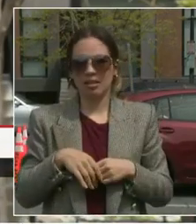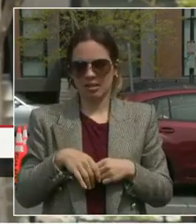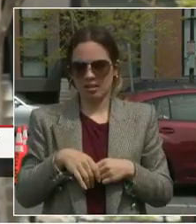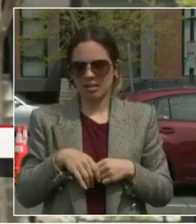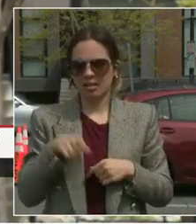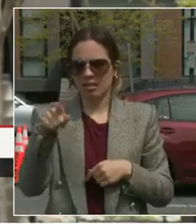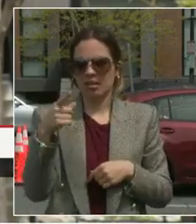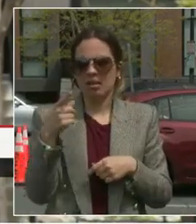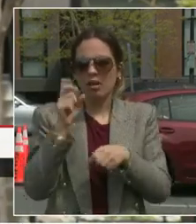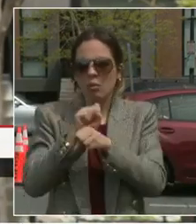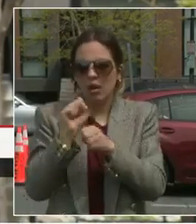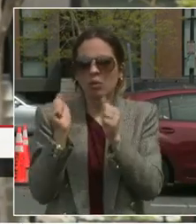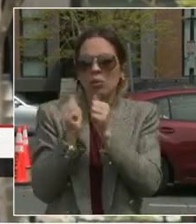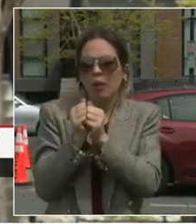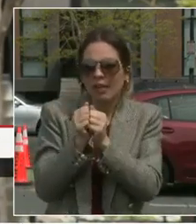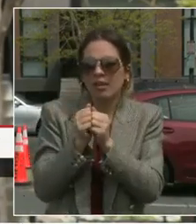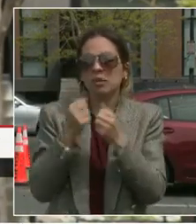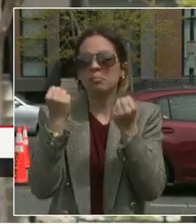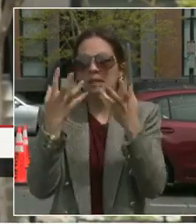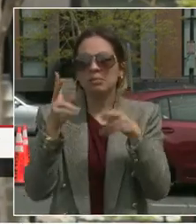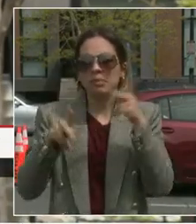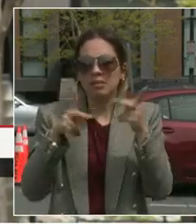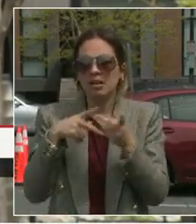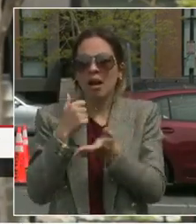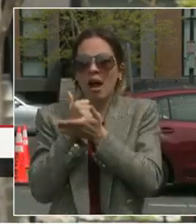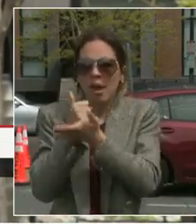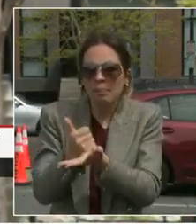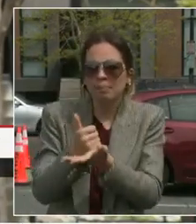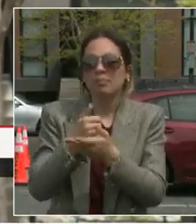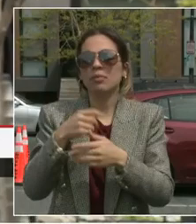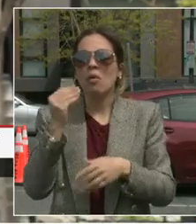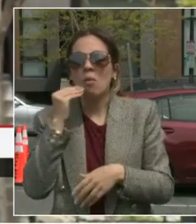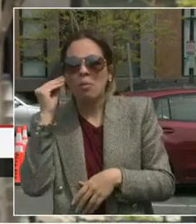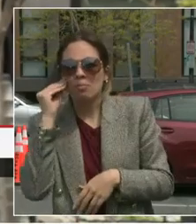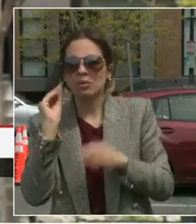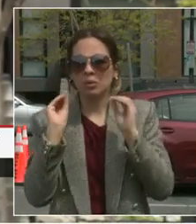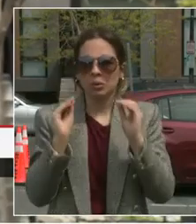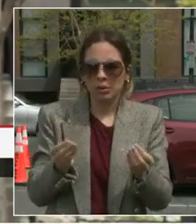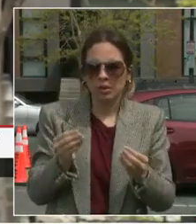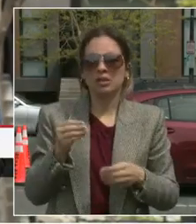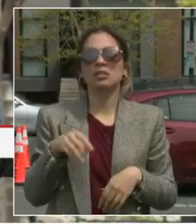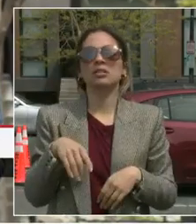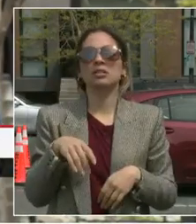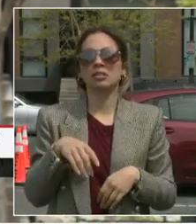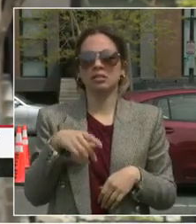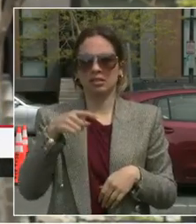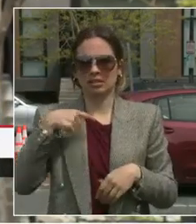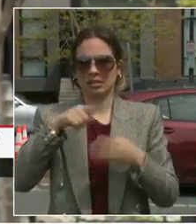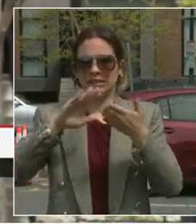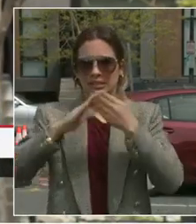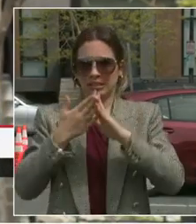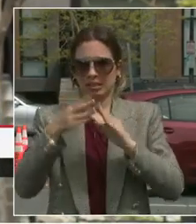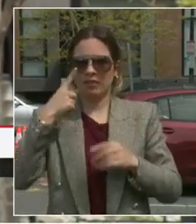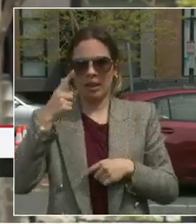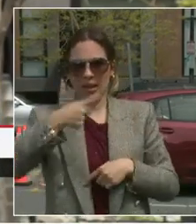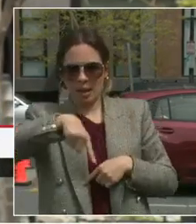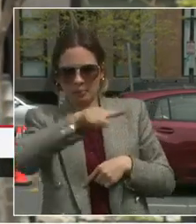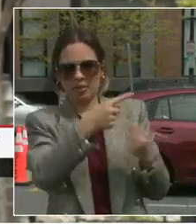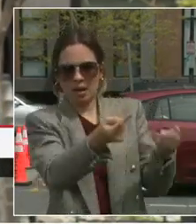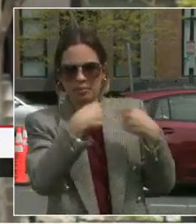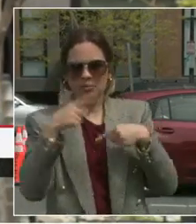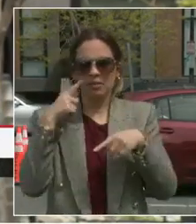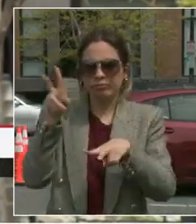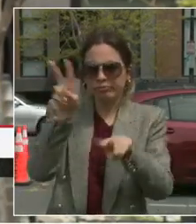us on all homeless issues in the city to come to 801 Men's East, because it's really